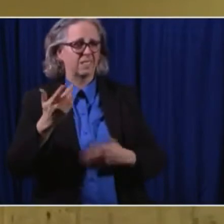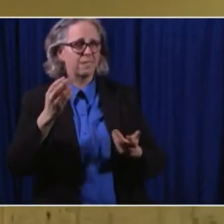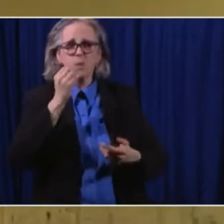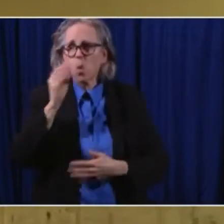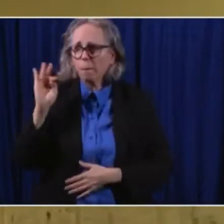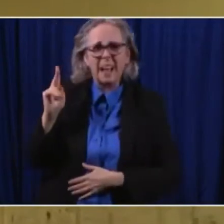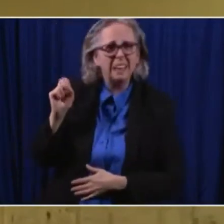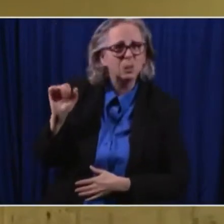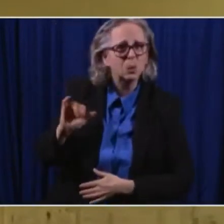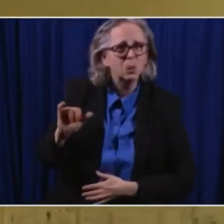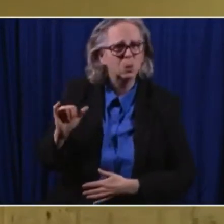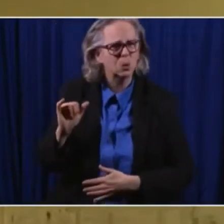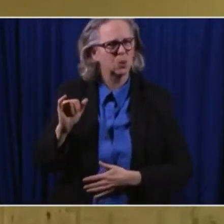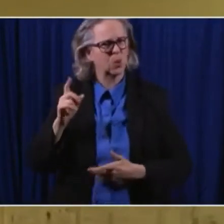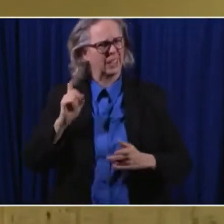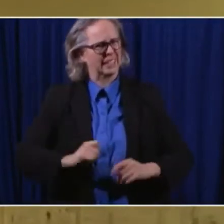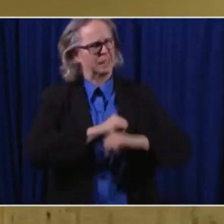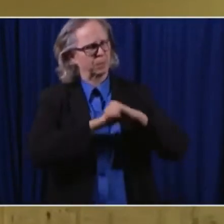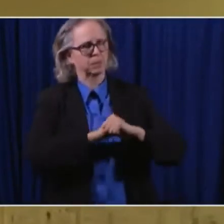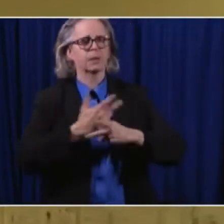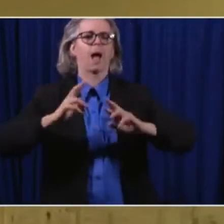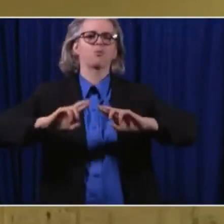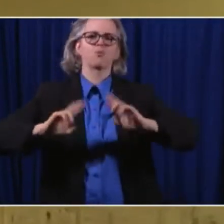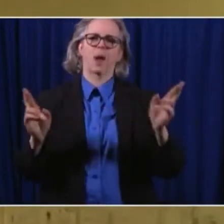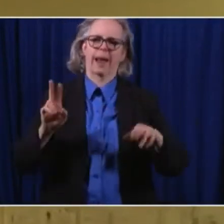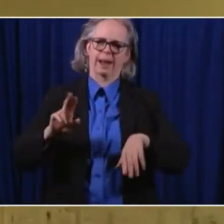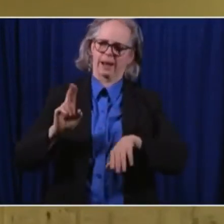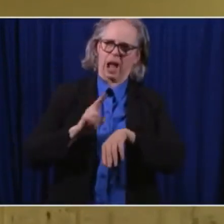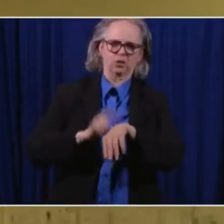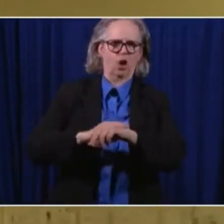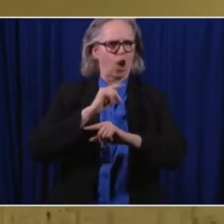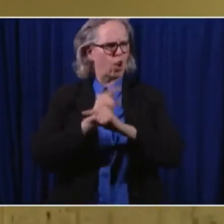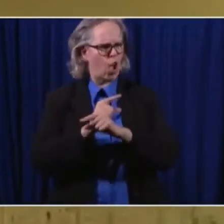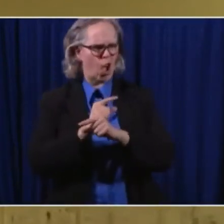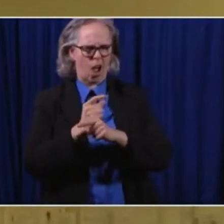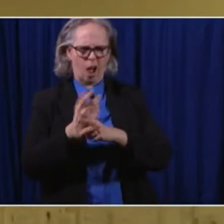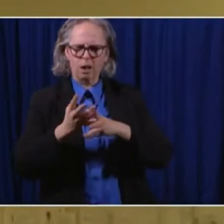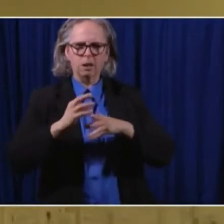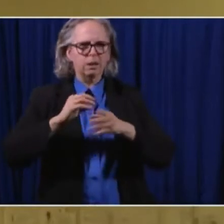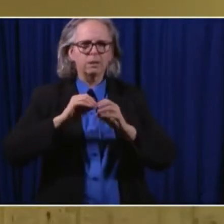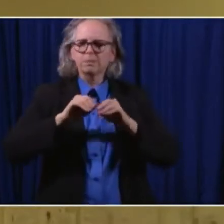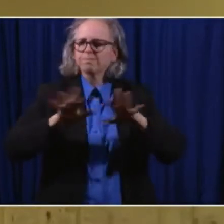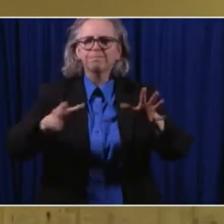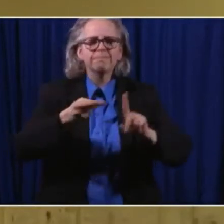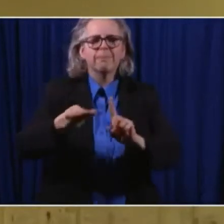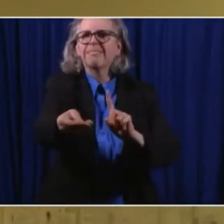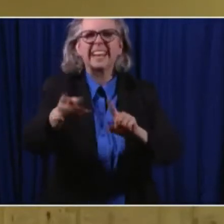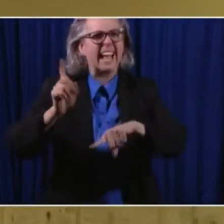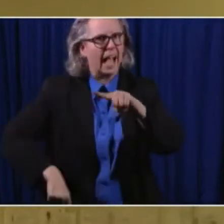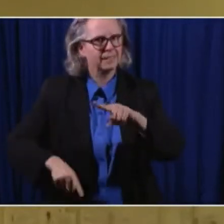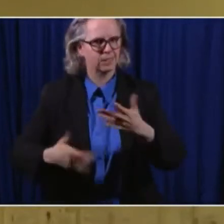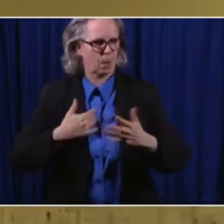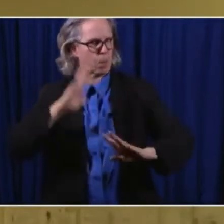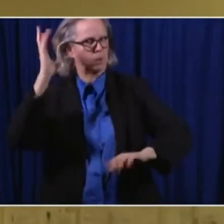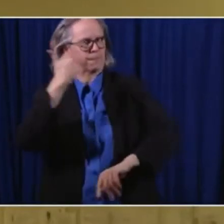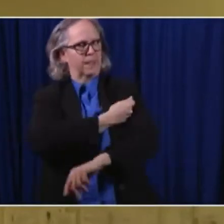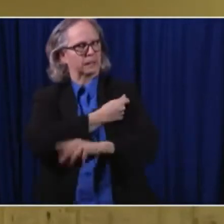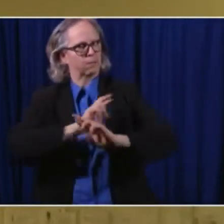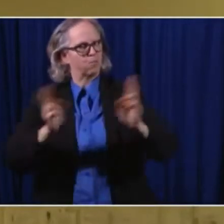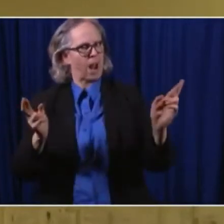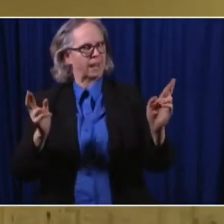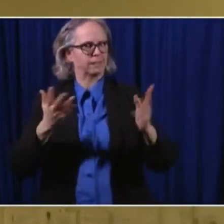aren't vectors for the disease. We're protecting them so they're not carrying the disease from facility or mission set to mission set, but also it